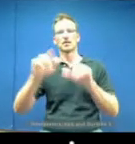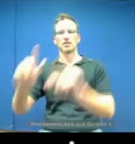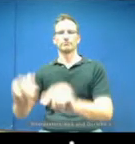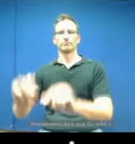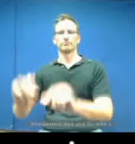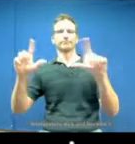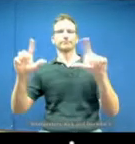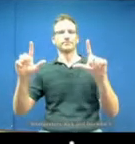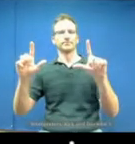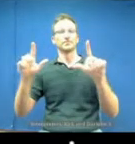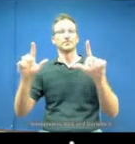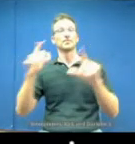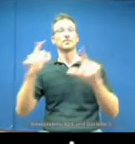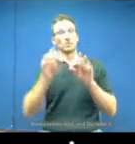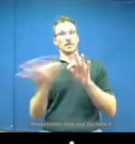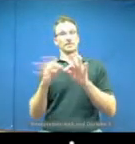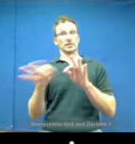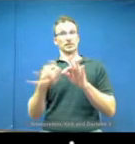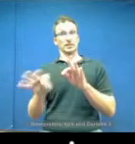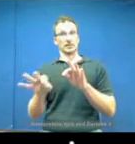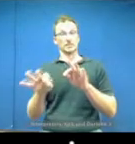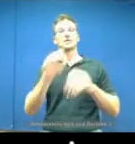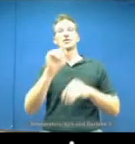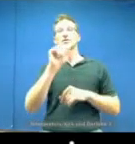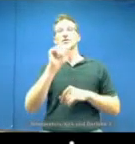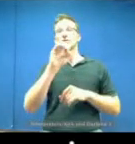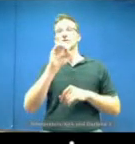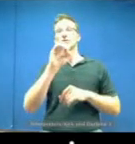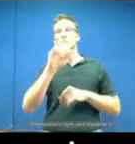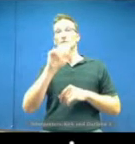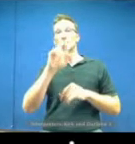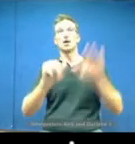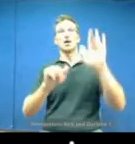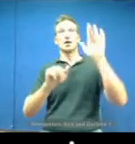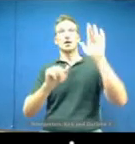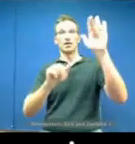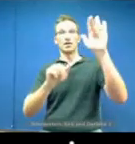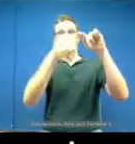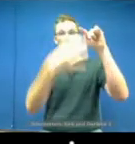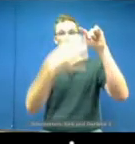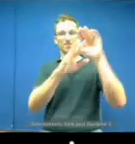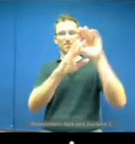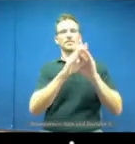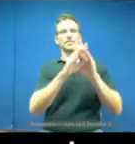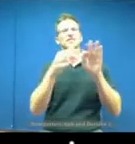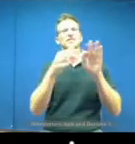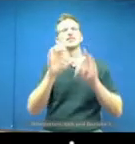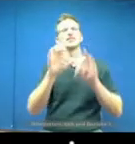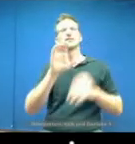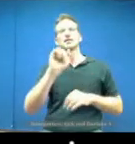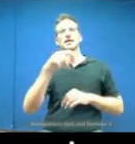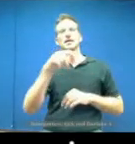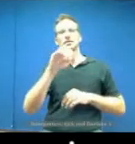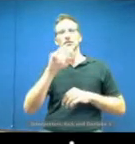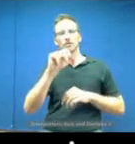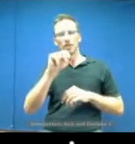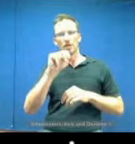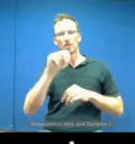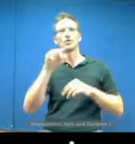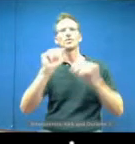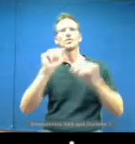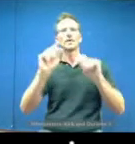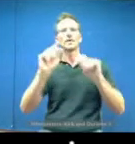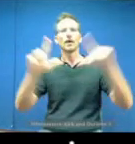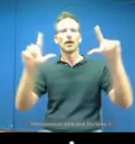on the toolbar. Windows can be closed or sized to create your personal viewing environment.